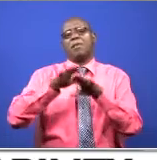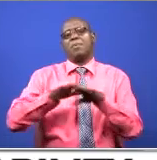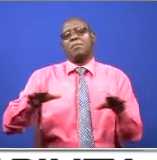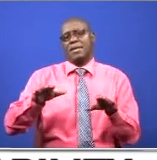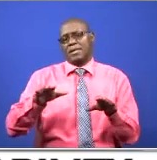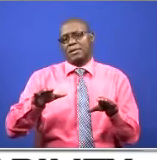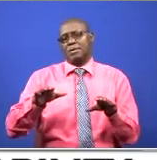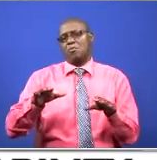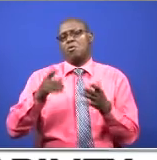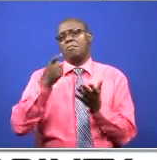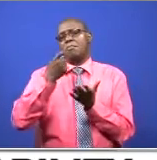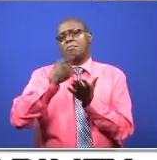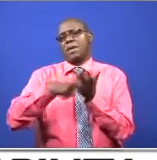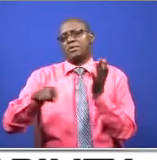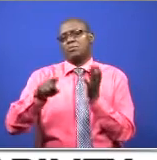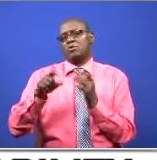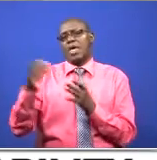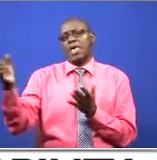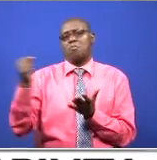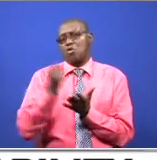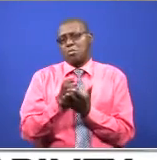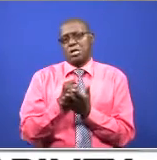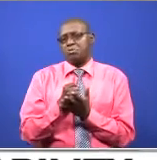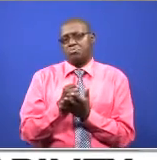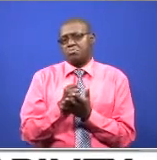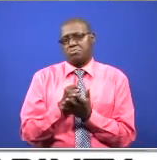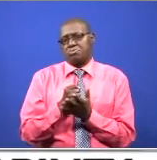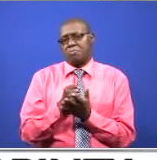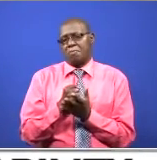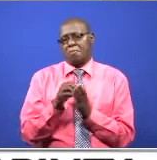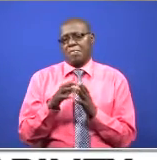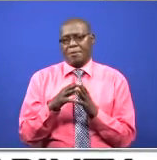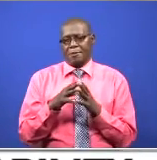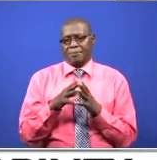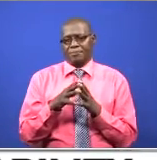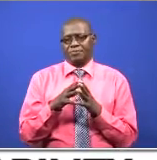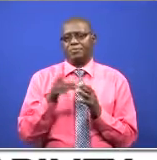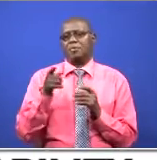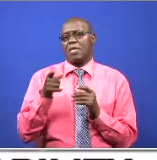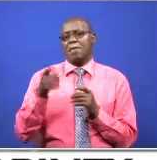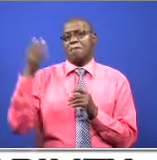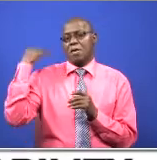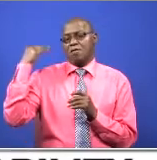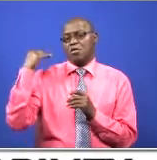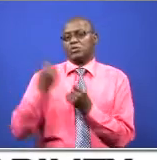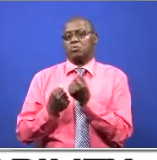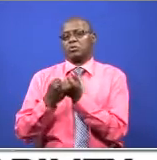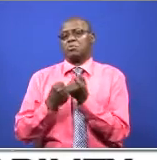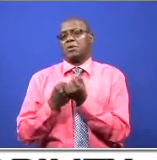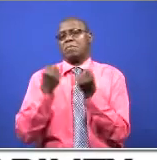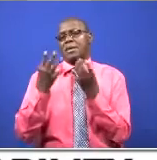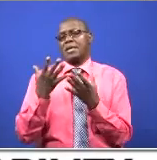pensionable employments. The permanent and pensionable employees used to support so many businesses. But as